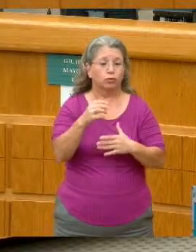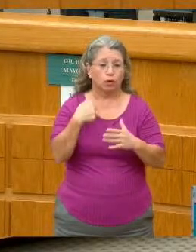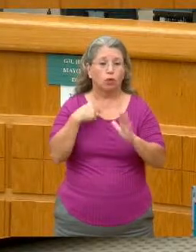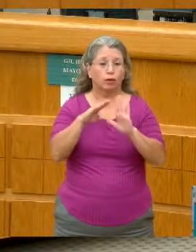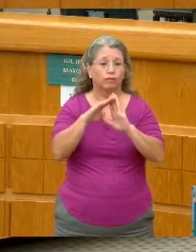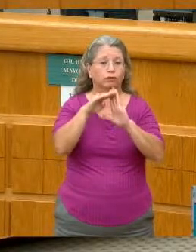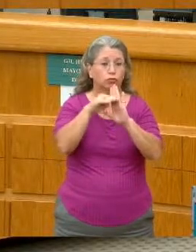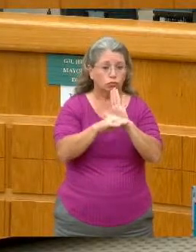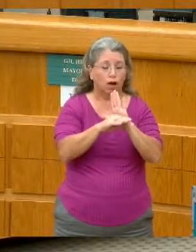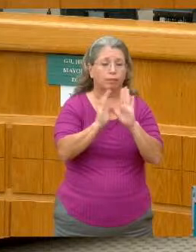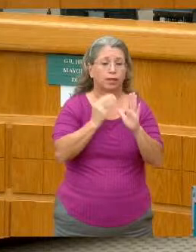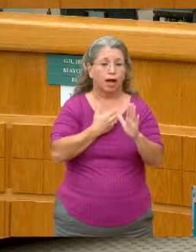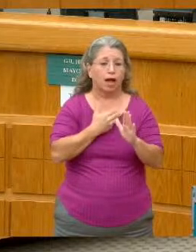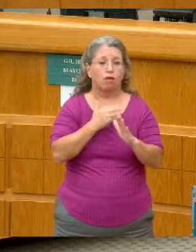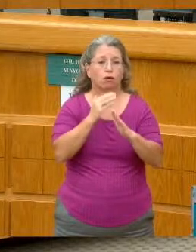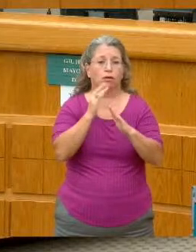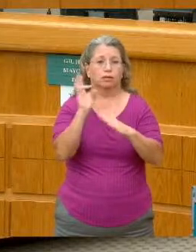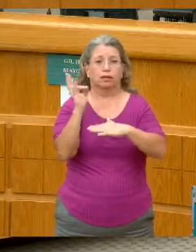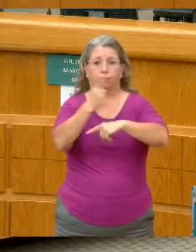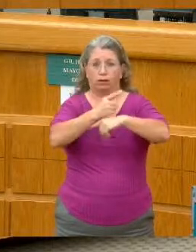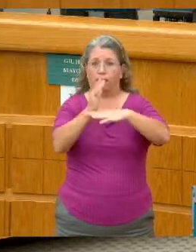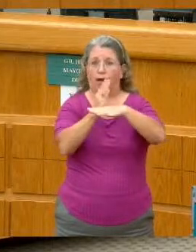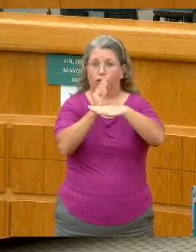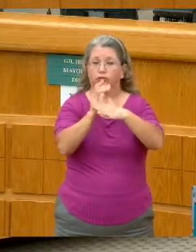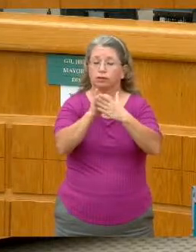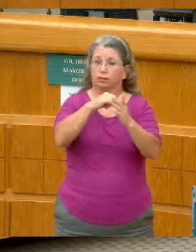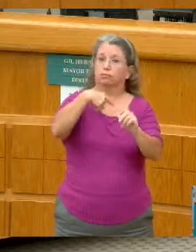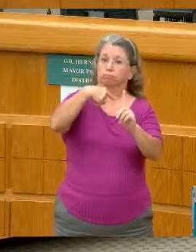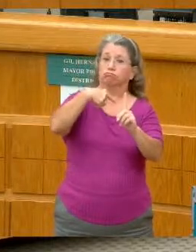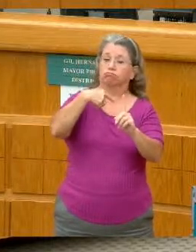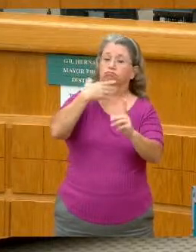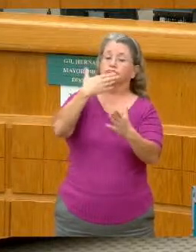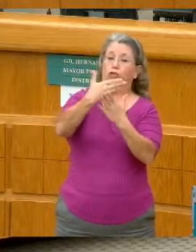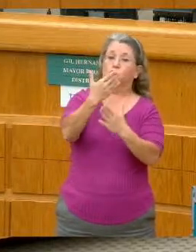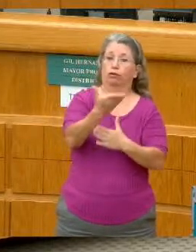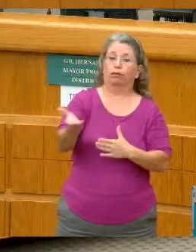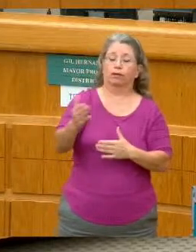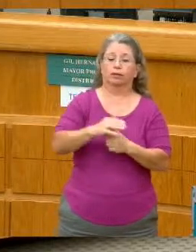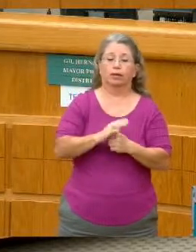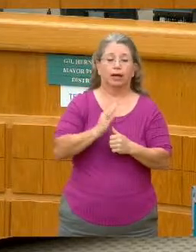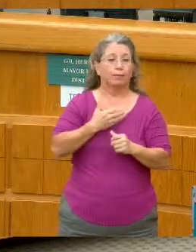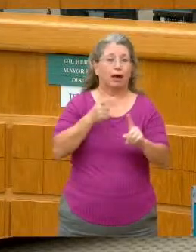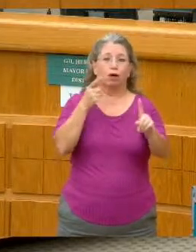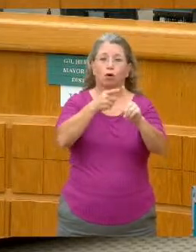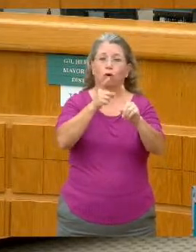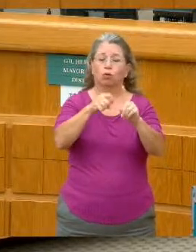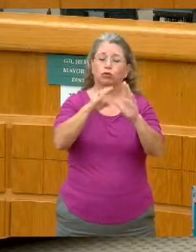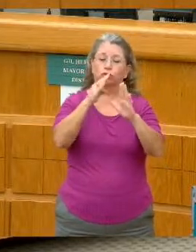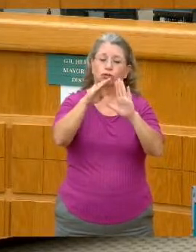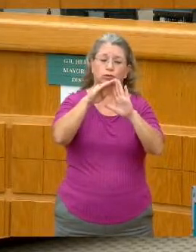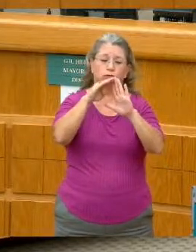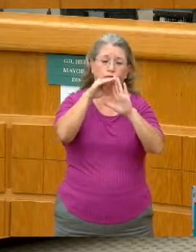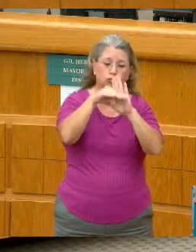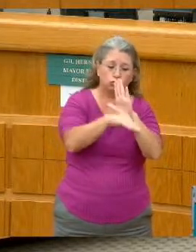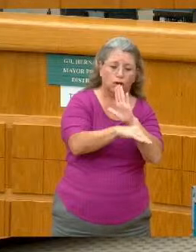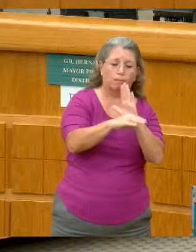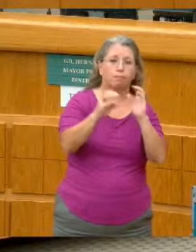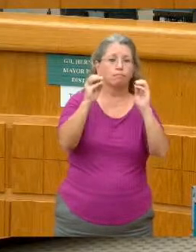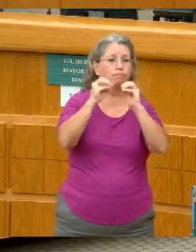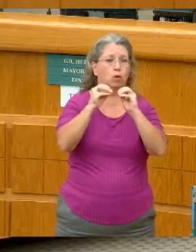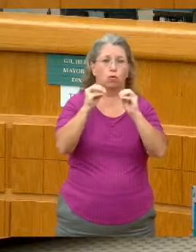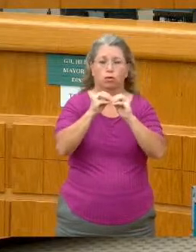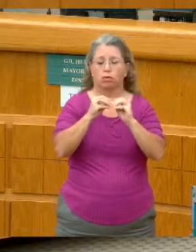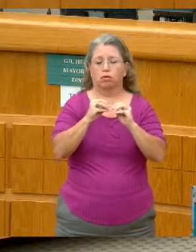day, which is a positive sign. And the goal, though, is to drop it even more. It should be down to the 0s and the 2s and the